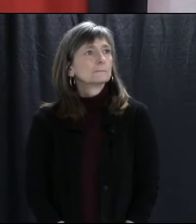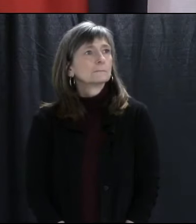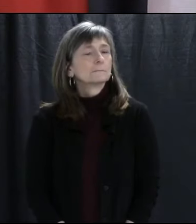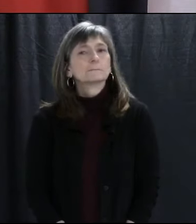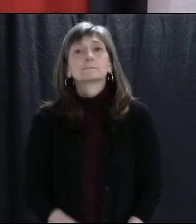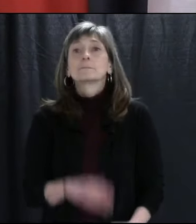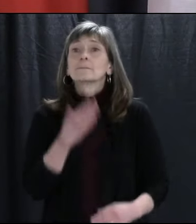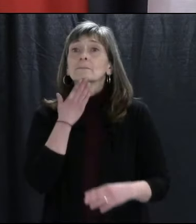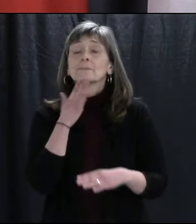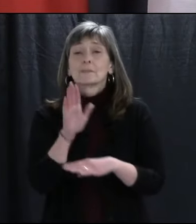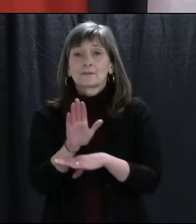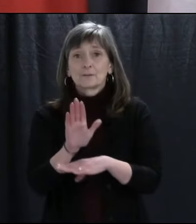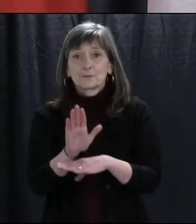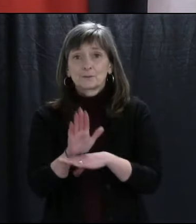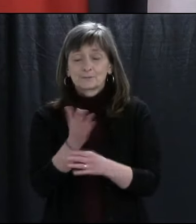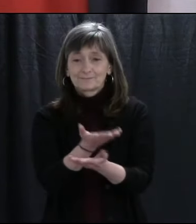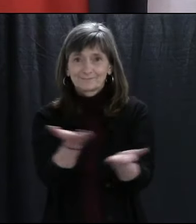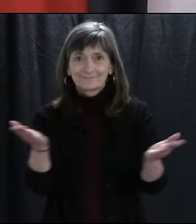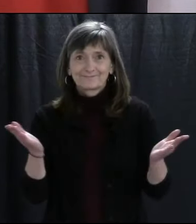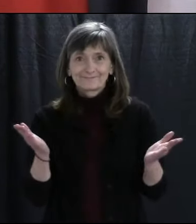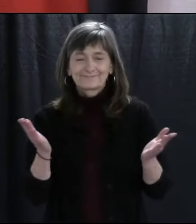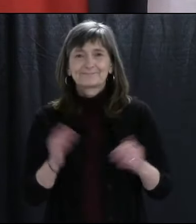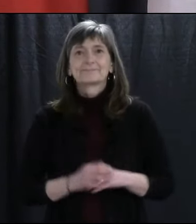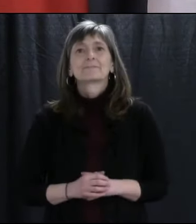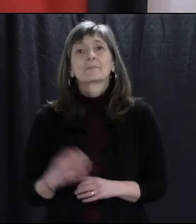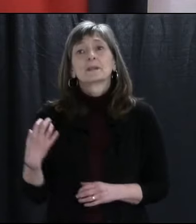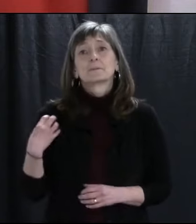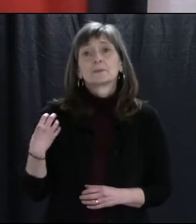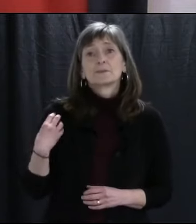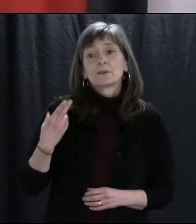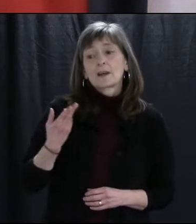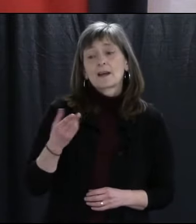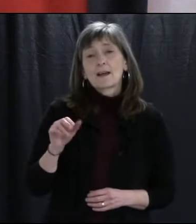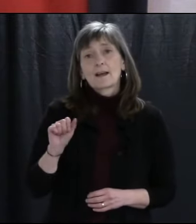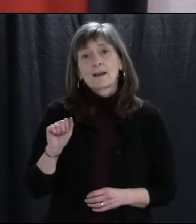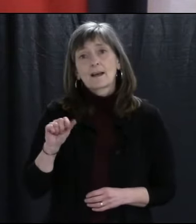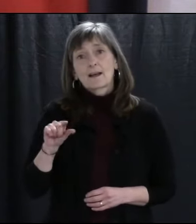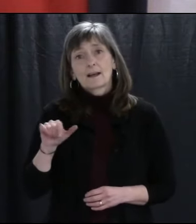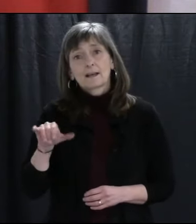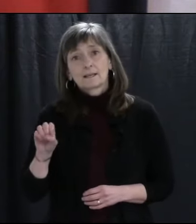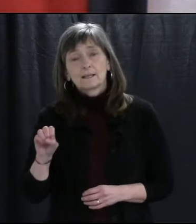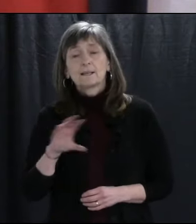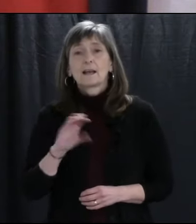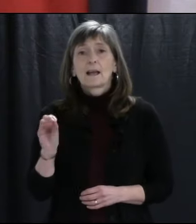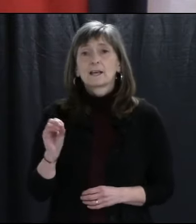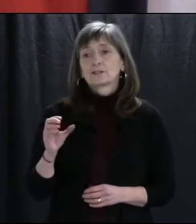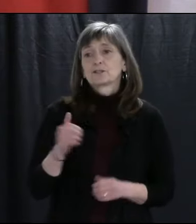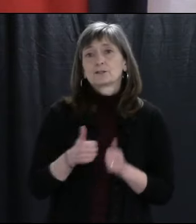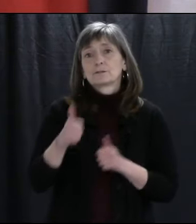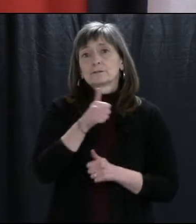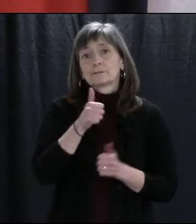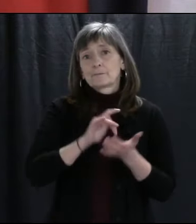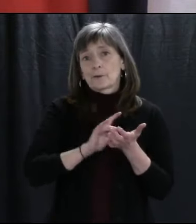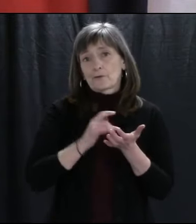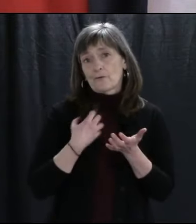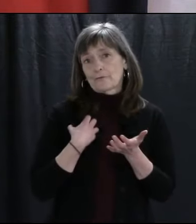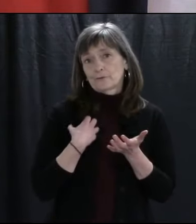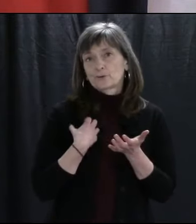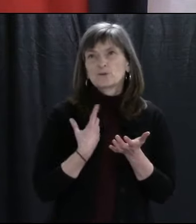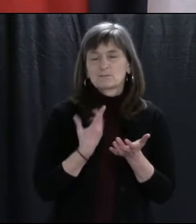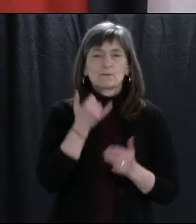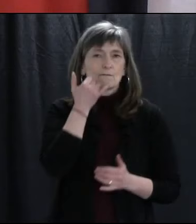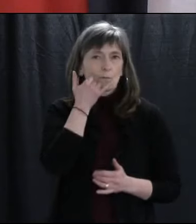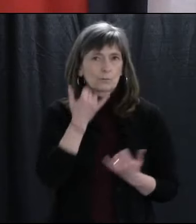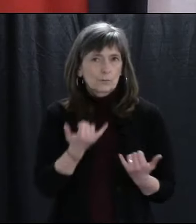Well, good afternoon, everyone. Minister Hagee and Dr. Fitzgerald, our Chief Medical Officer, will be joining us by